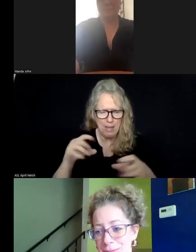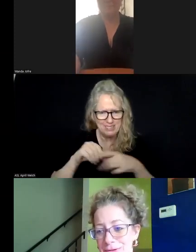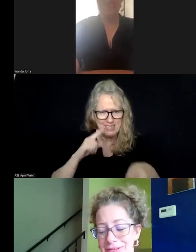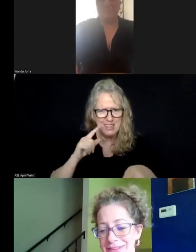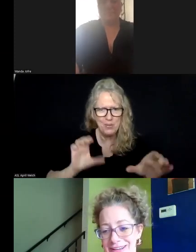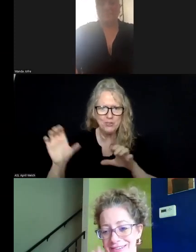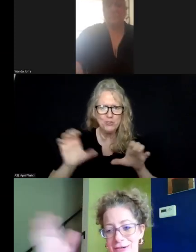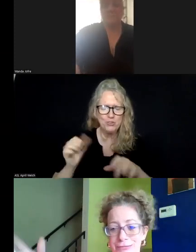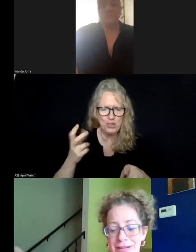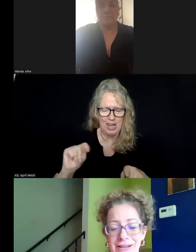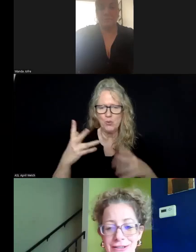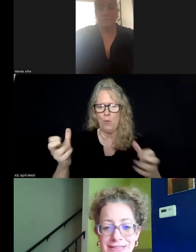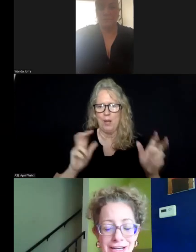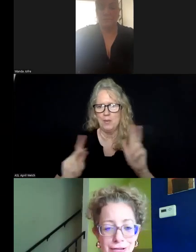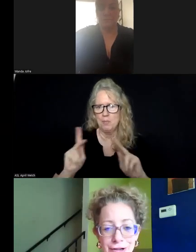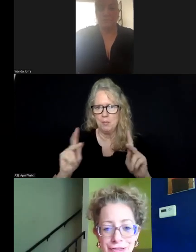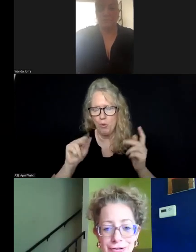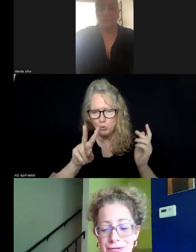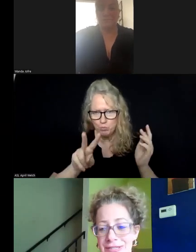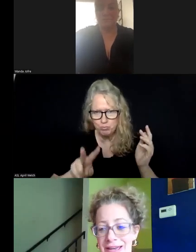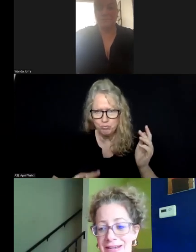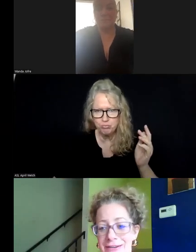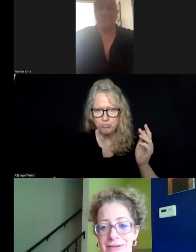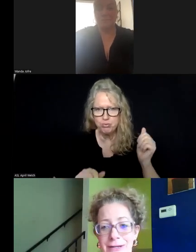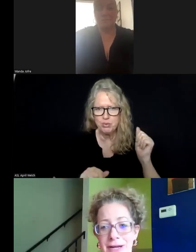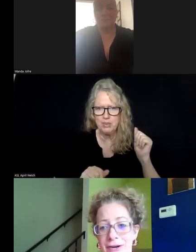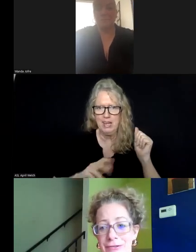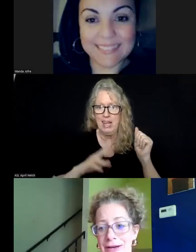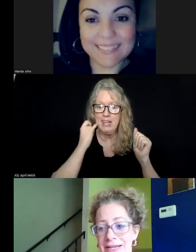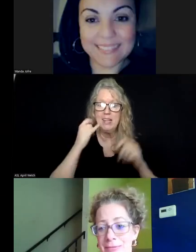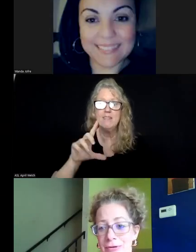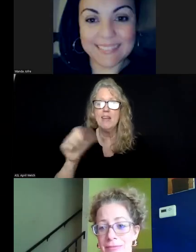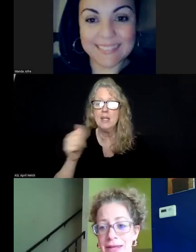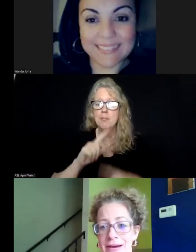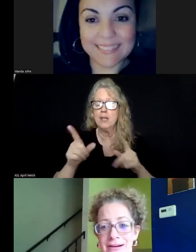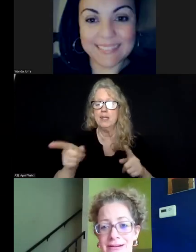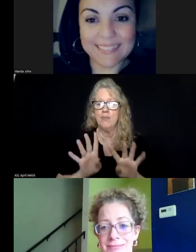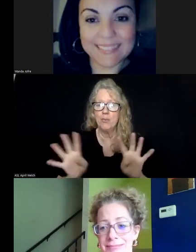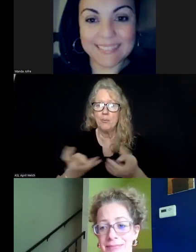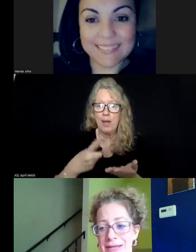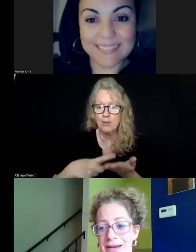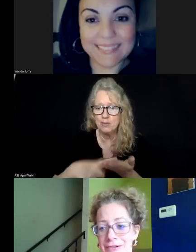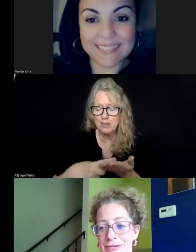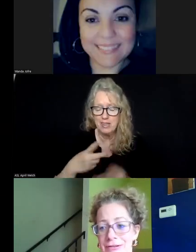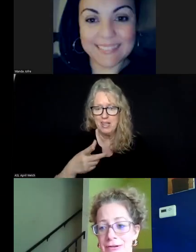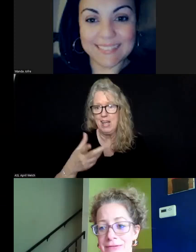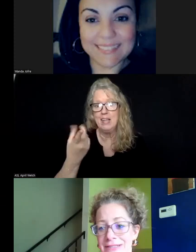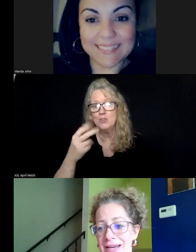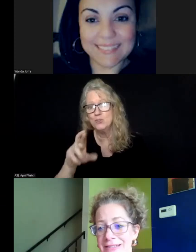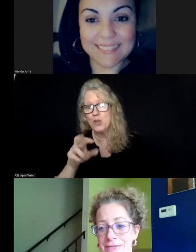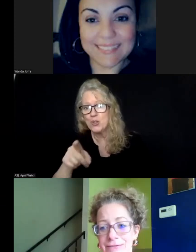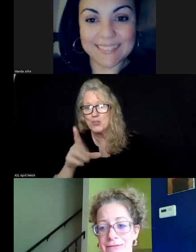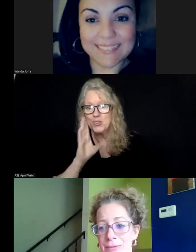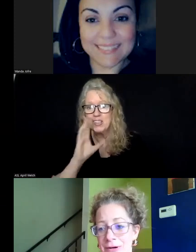want people to take a look at those. And if anybody on the roundtable and Dr.